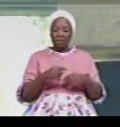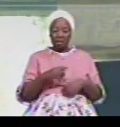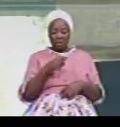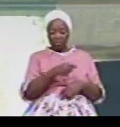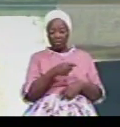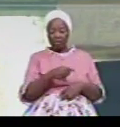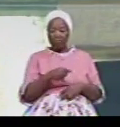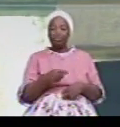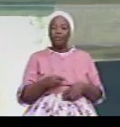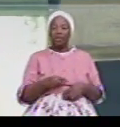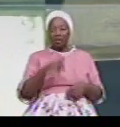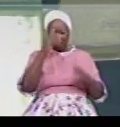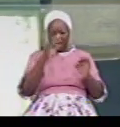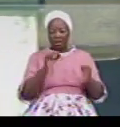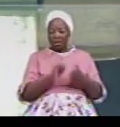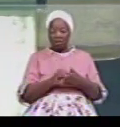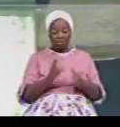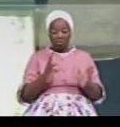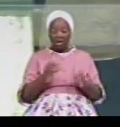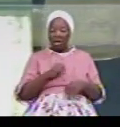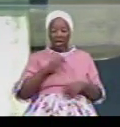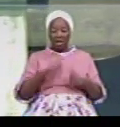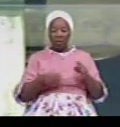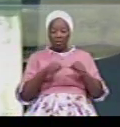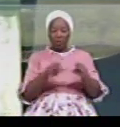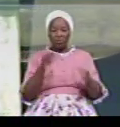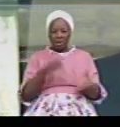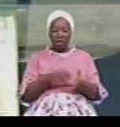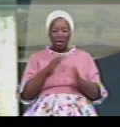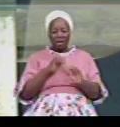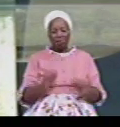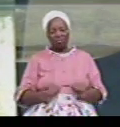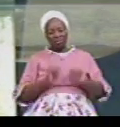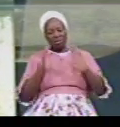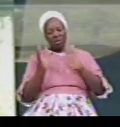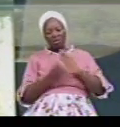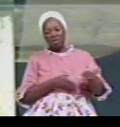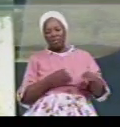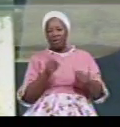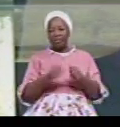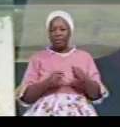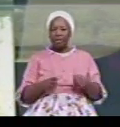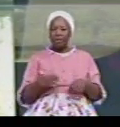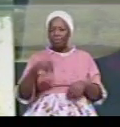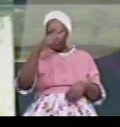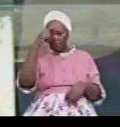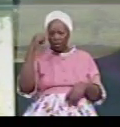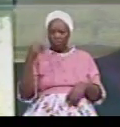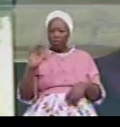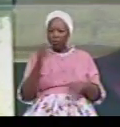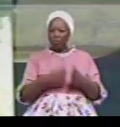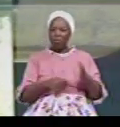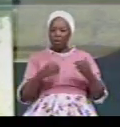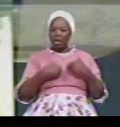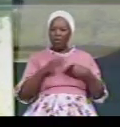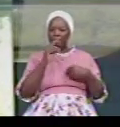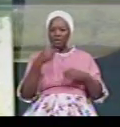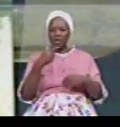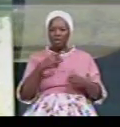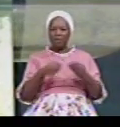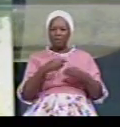up. Because of what has been said about him